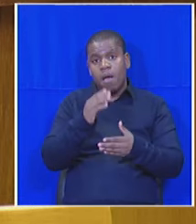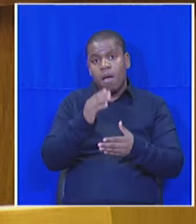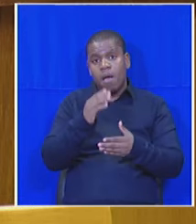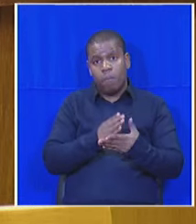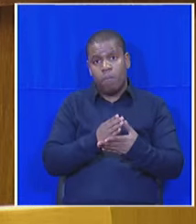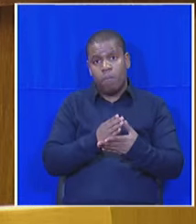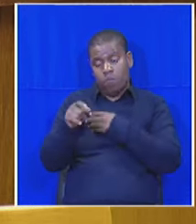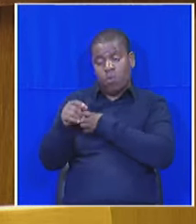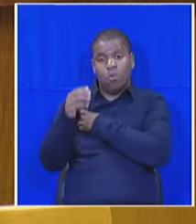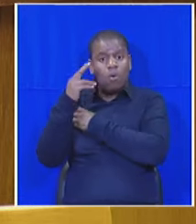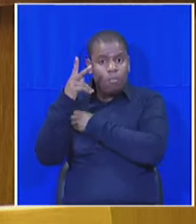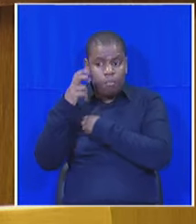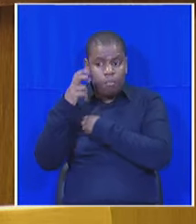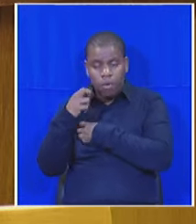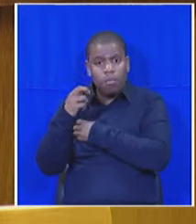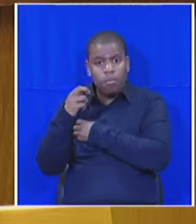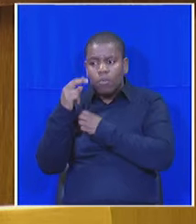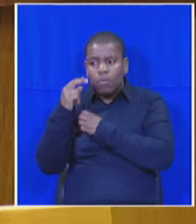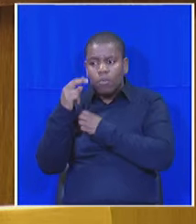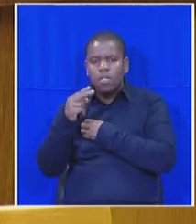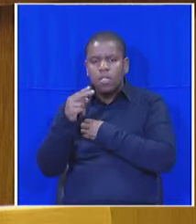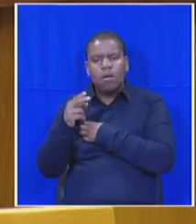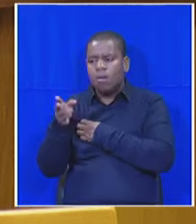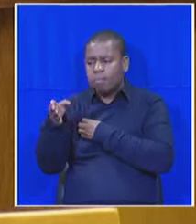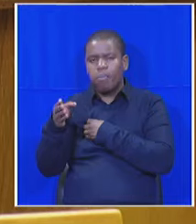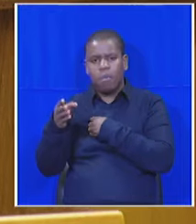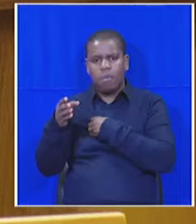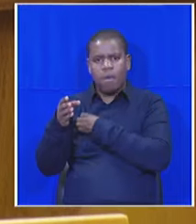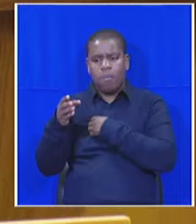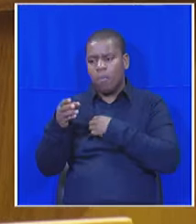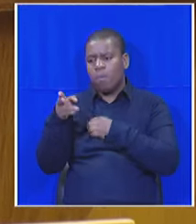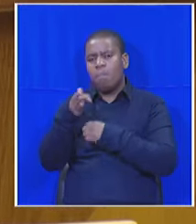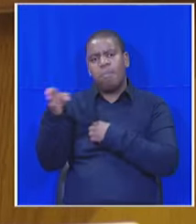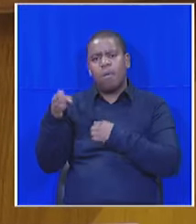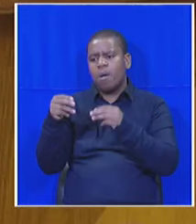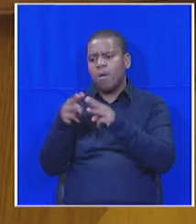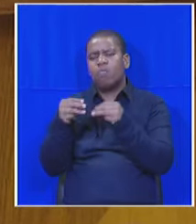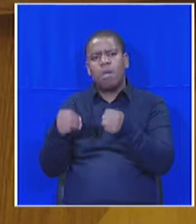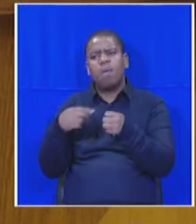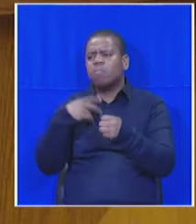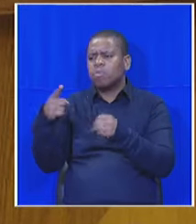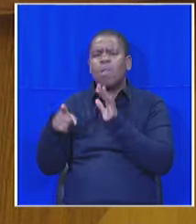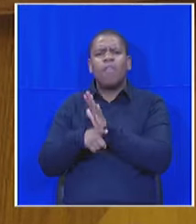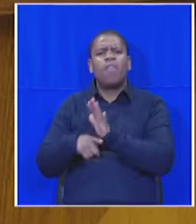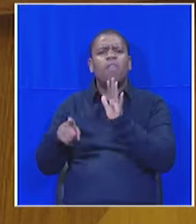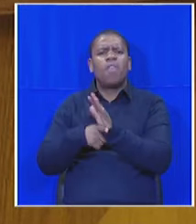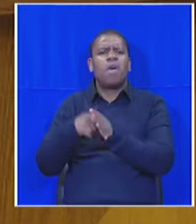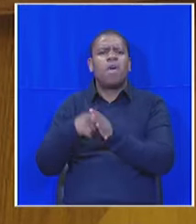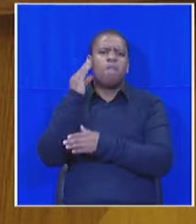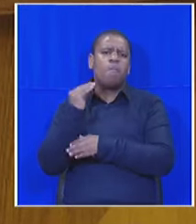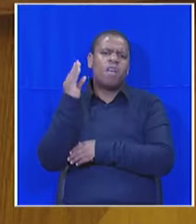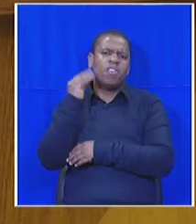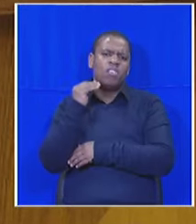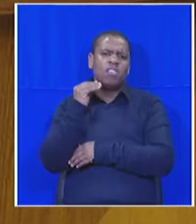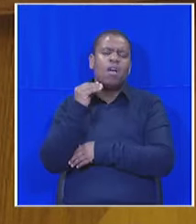what you hear or see in the media is a lot of negative publicity. What we don't see is all